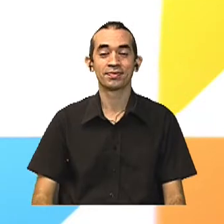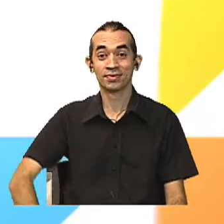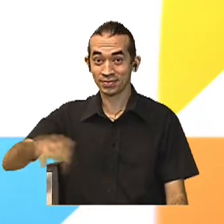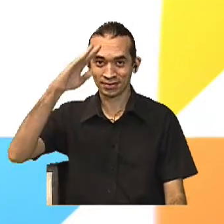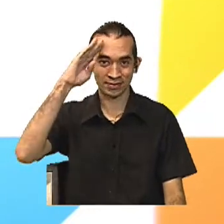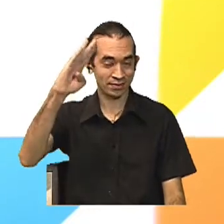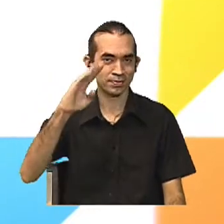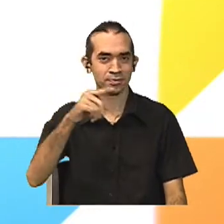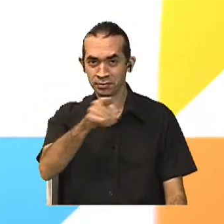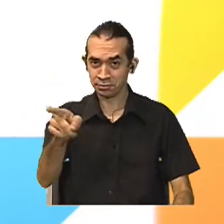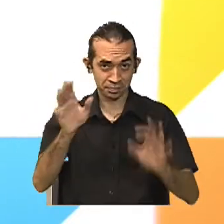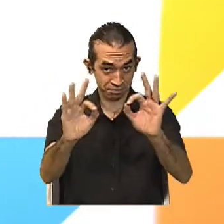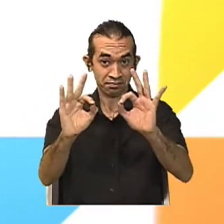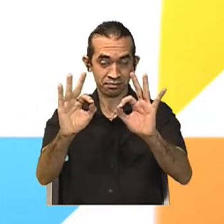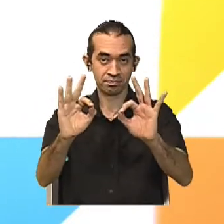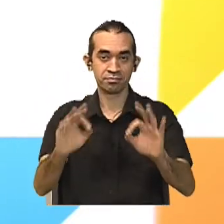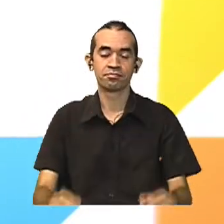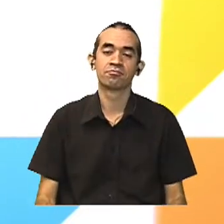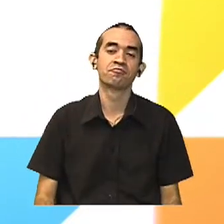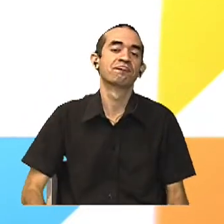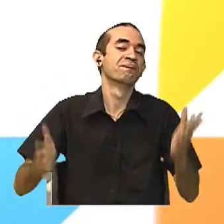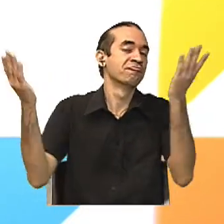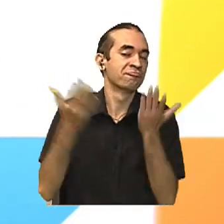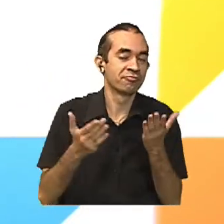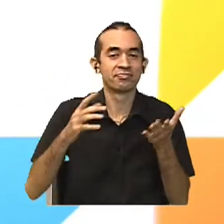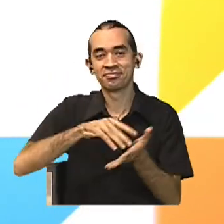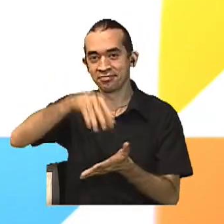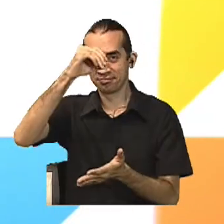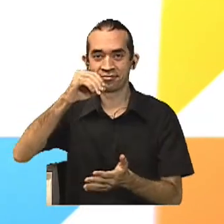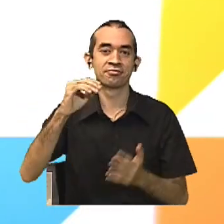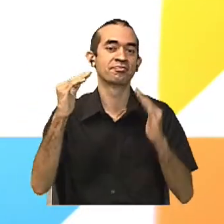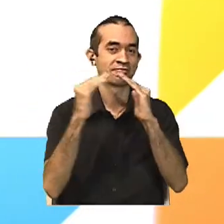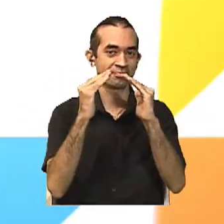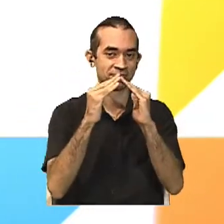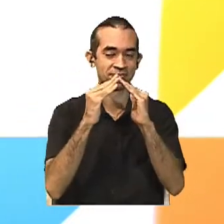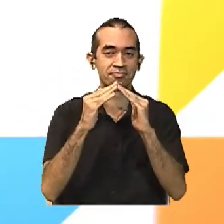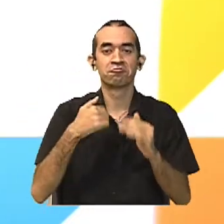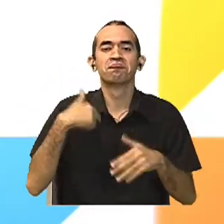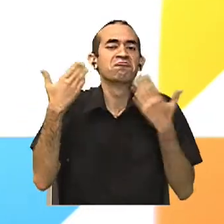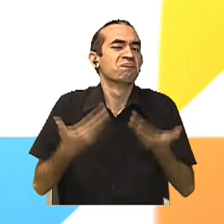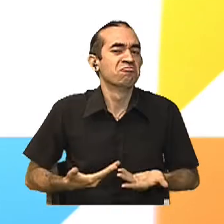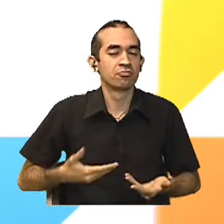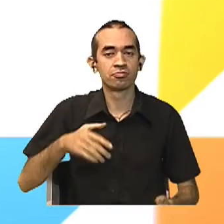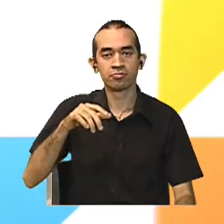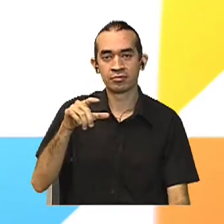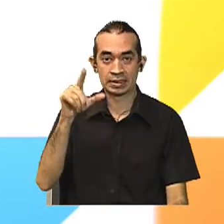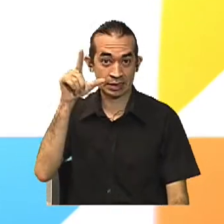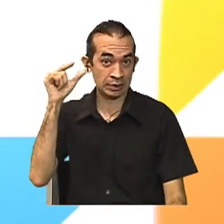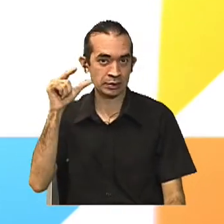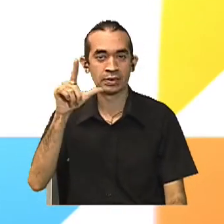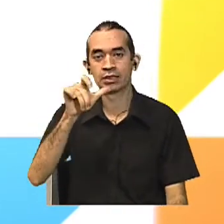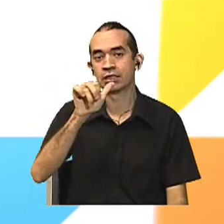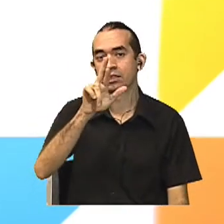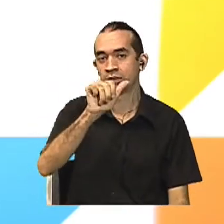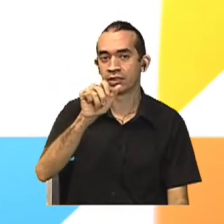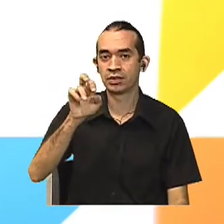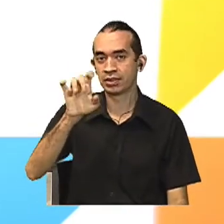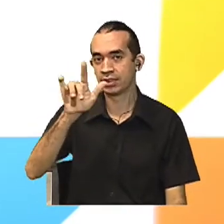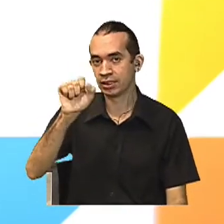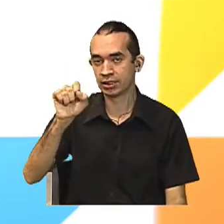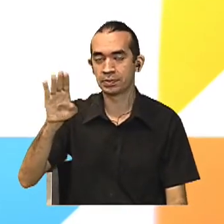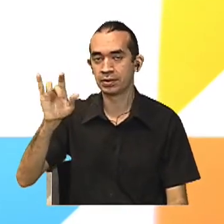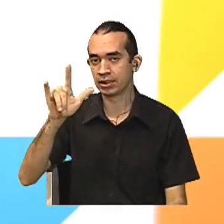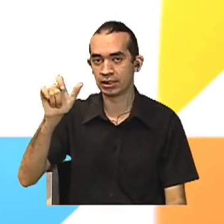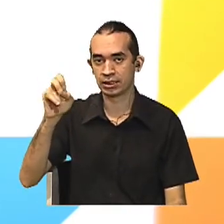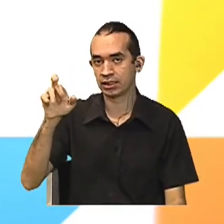Hello, how are you? Welcome to Aprendo en Casa. I am teacher Laura Reales Ballestero, and today